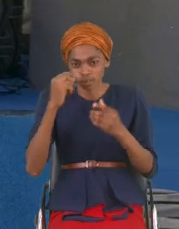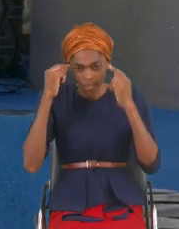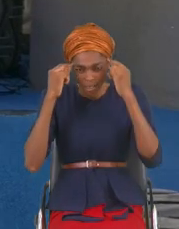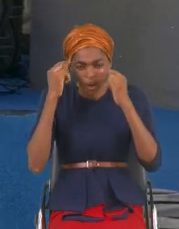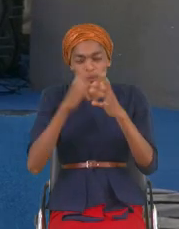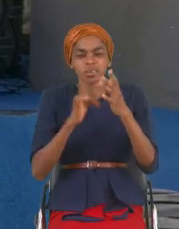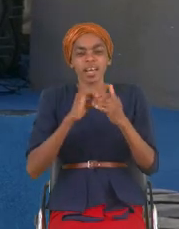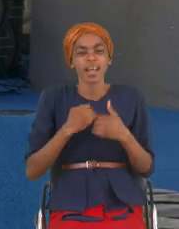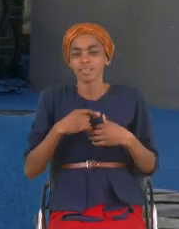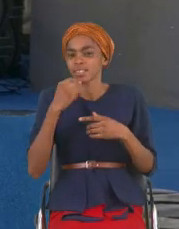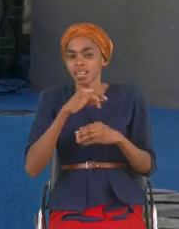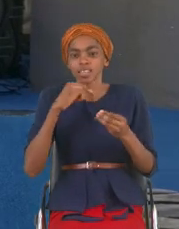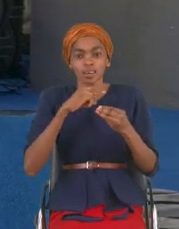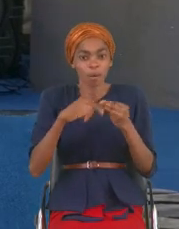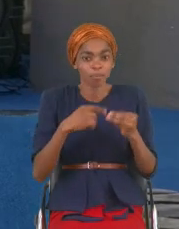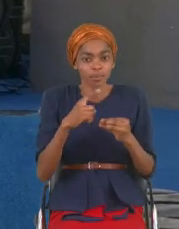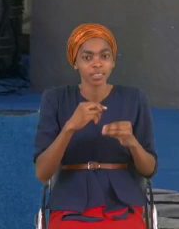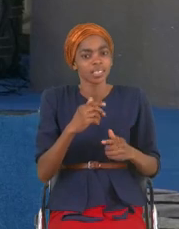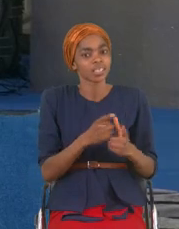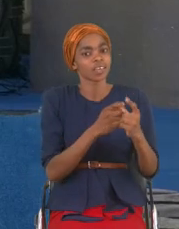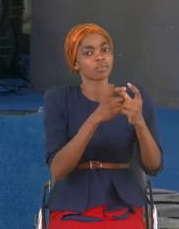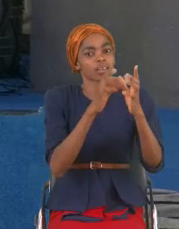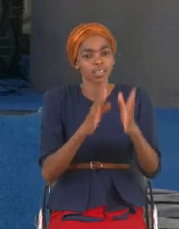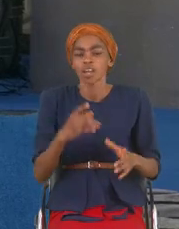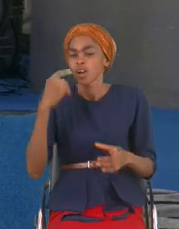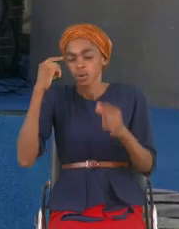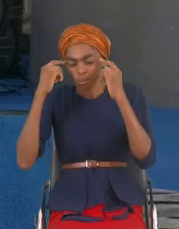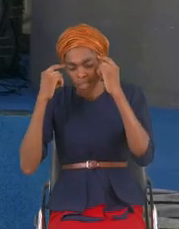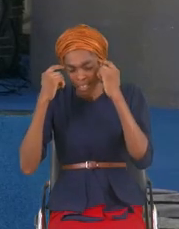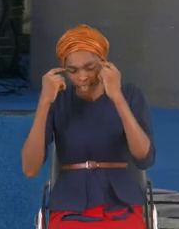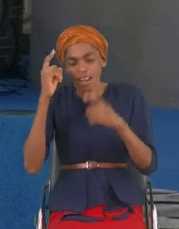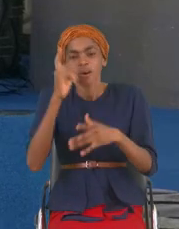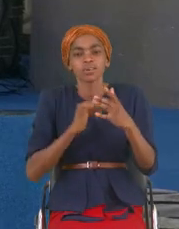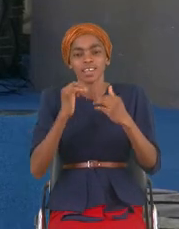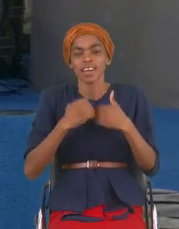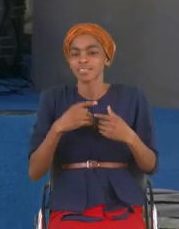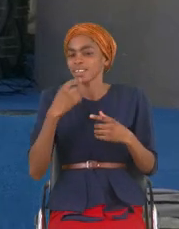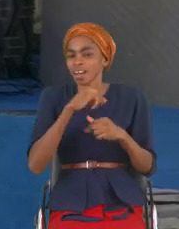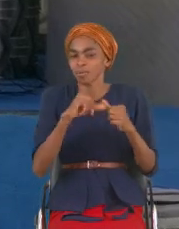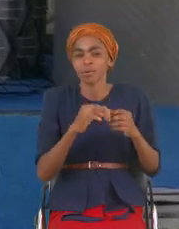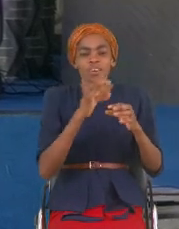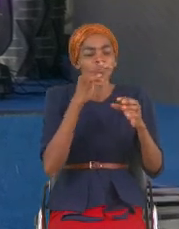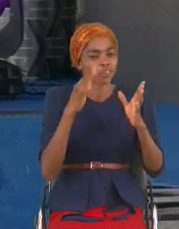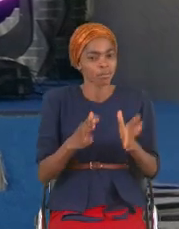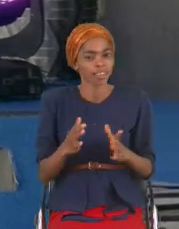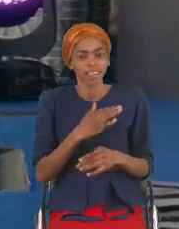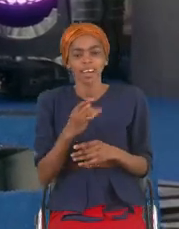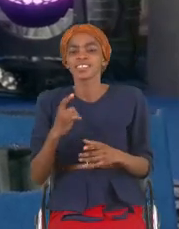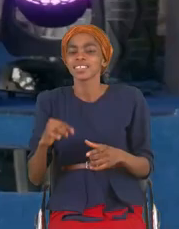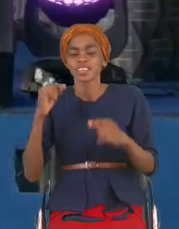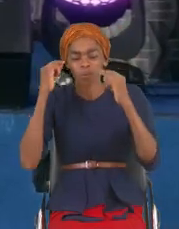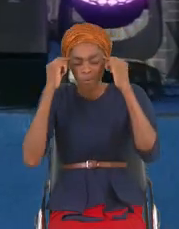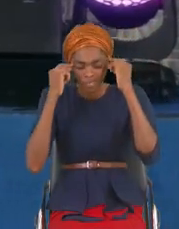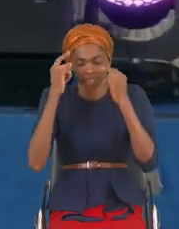the athlete. Consider what I've said about the farmer. And it says, consider what I